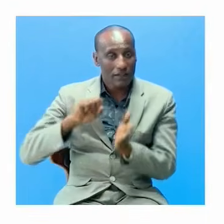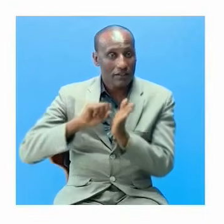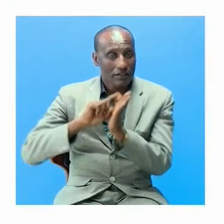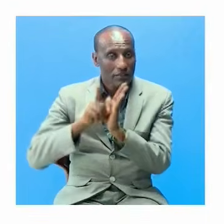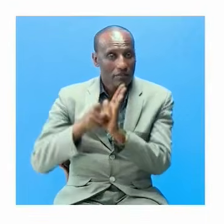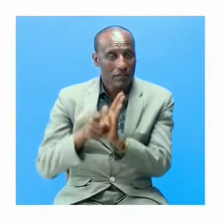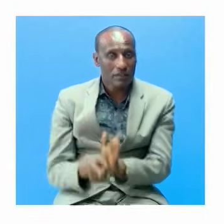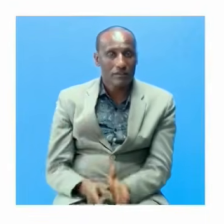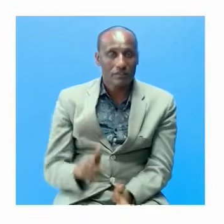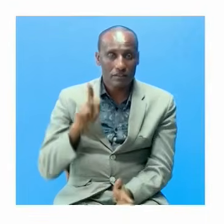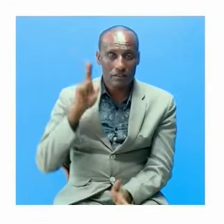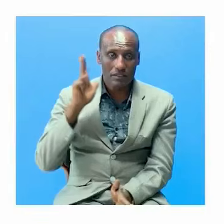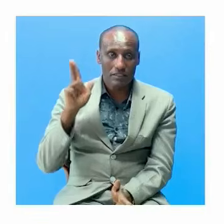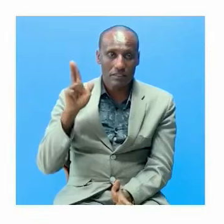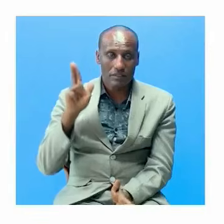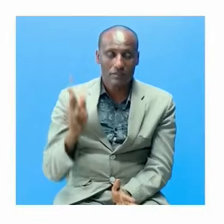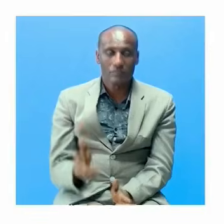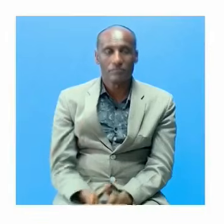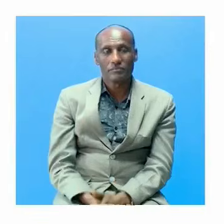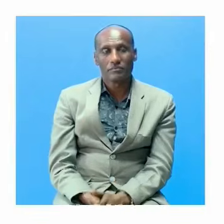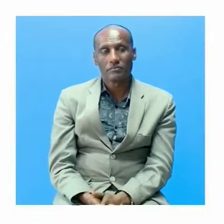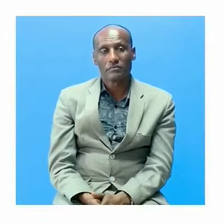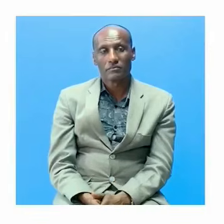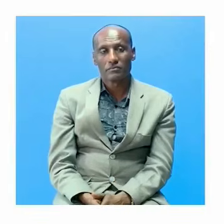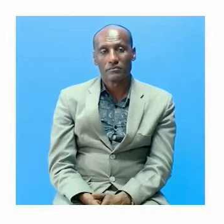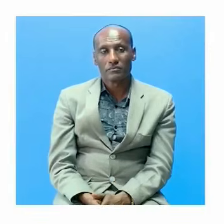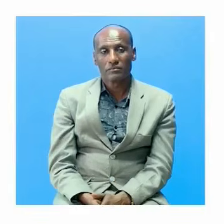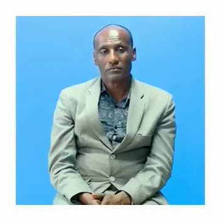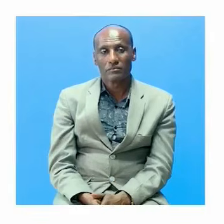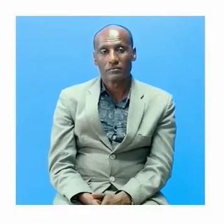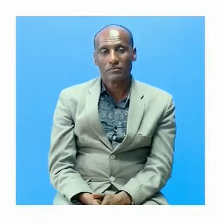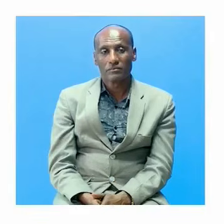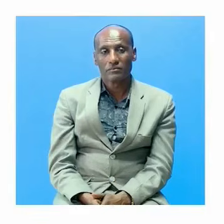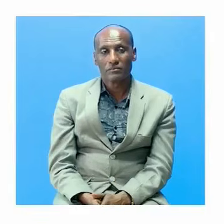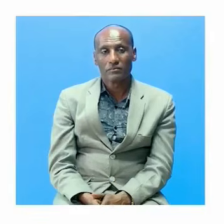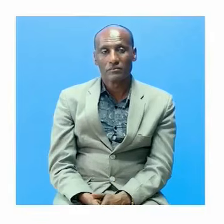one to choose. All right? Let's go. Another one.